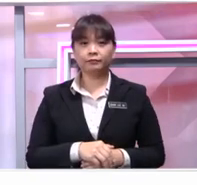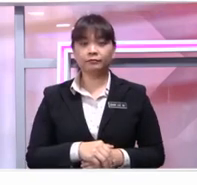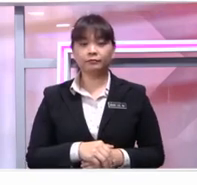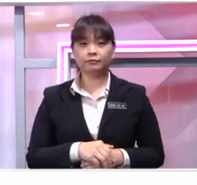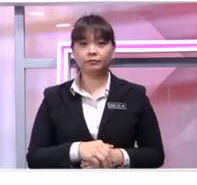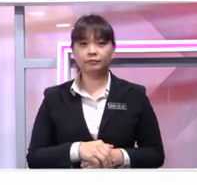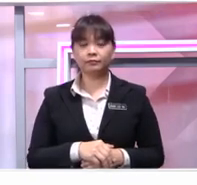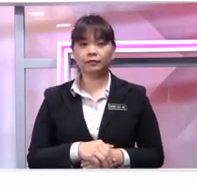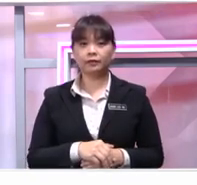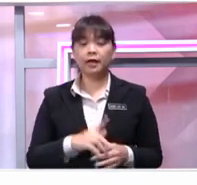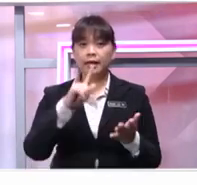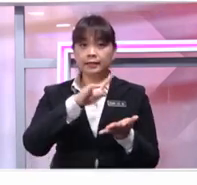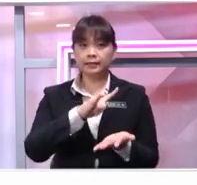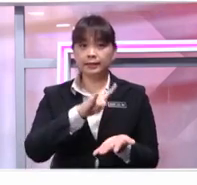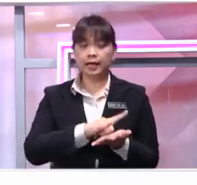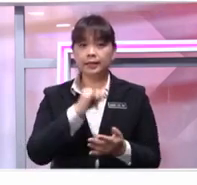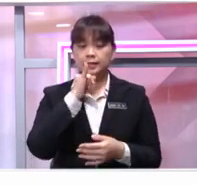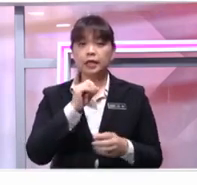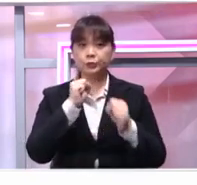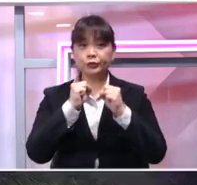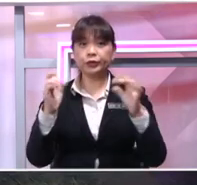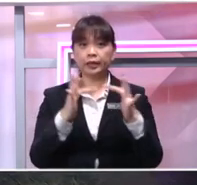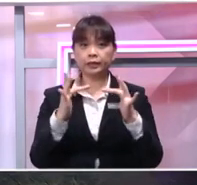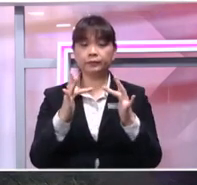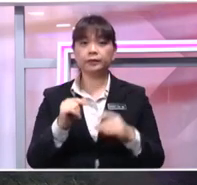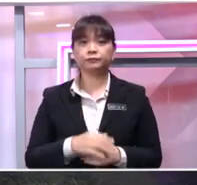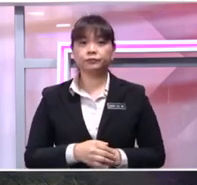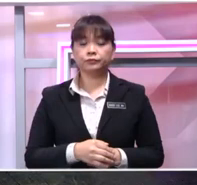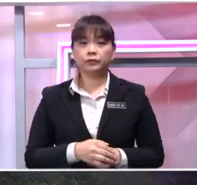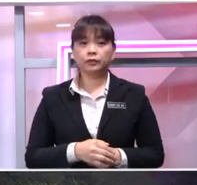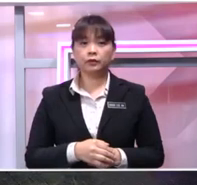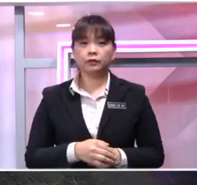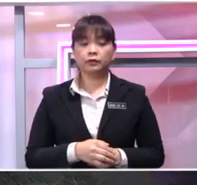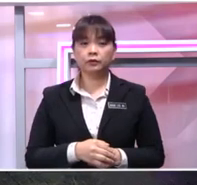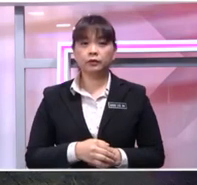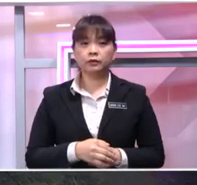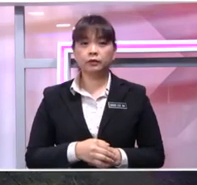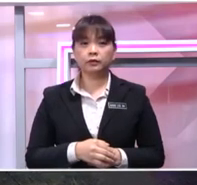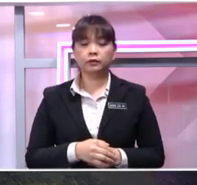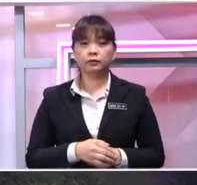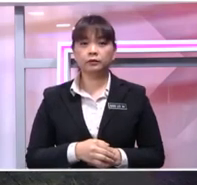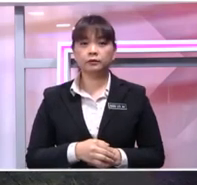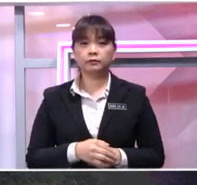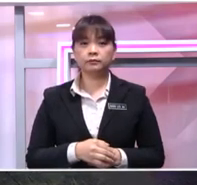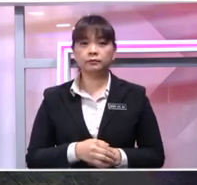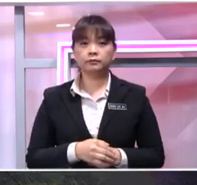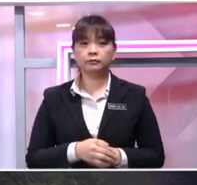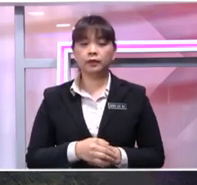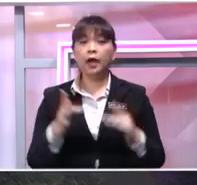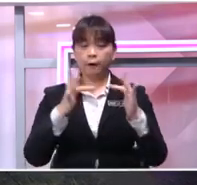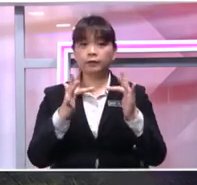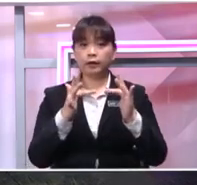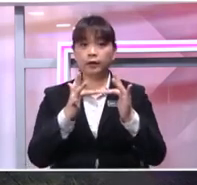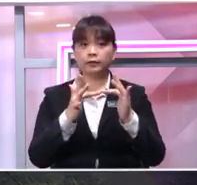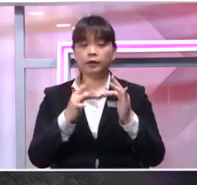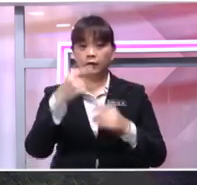social networking, okay? You It's an online. Online platform. Online